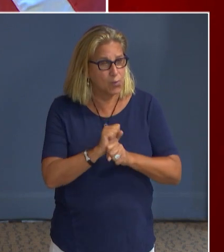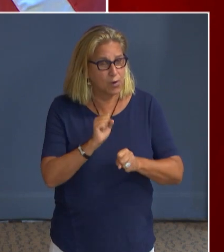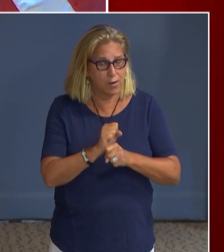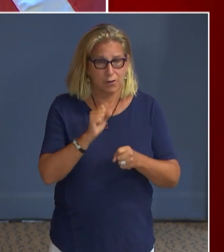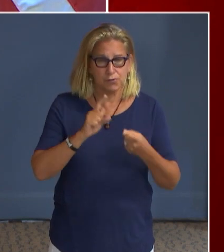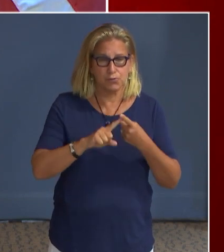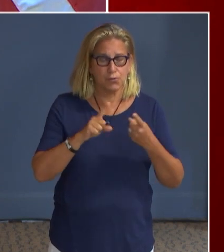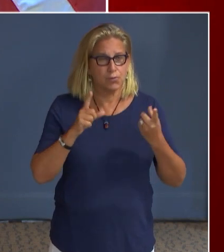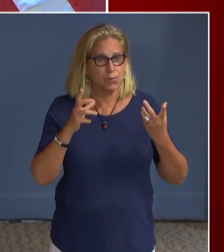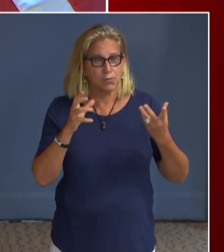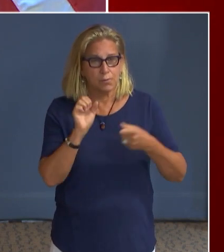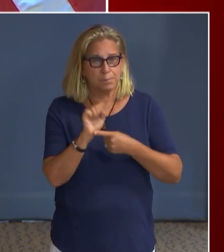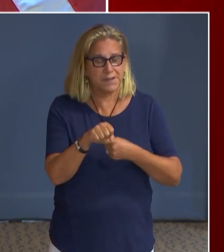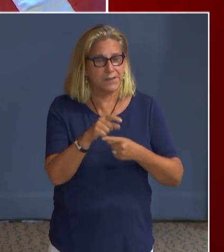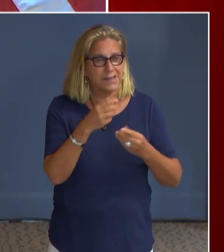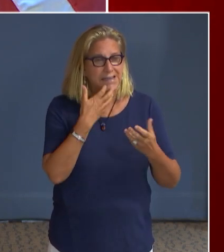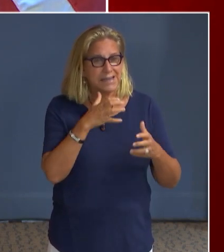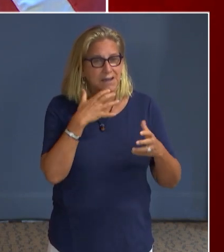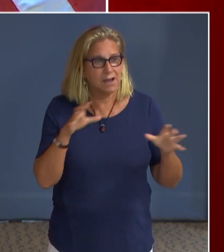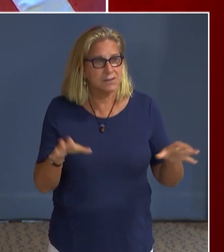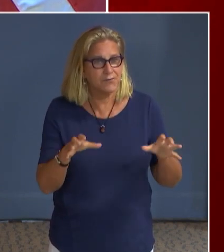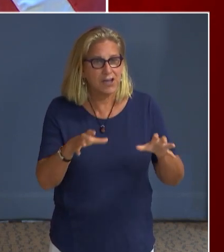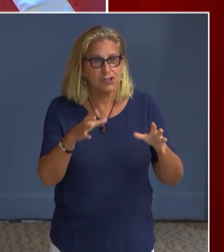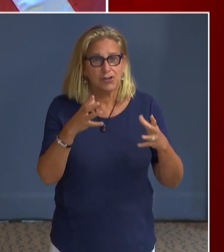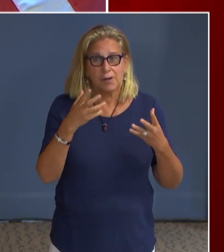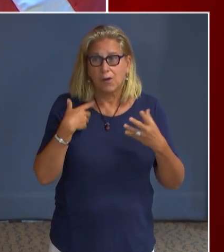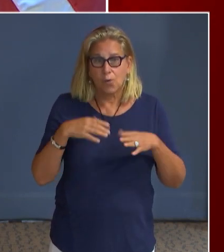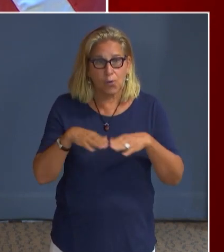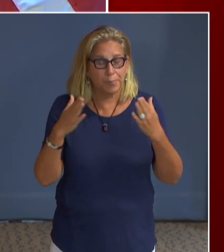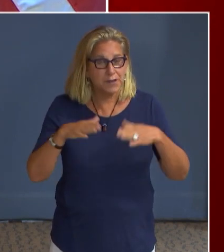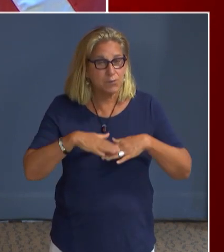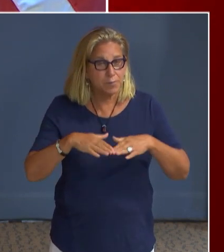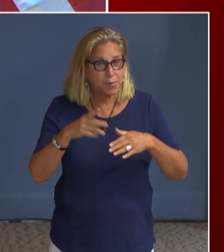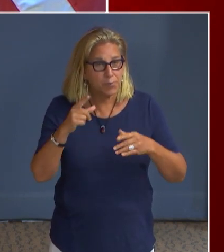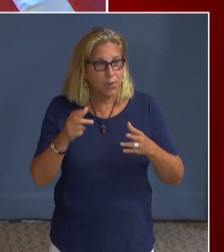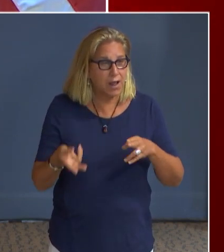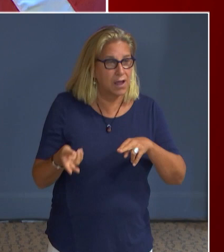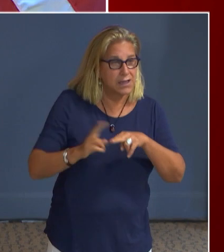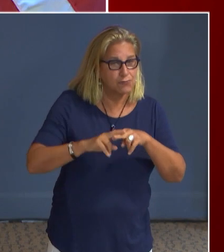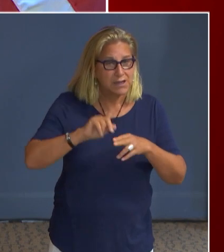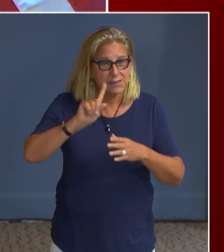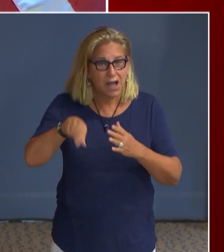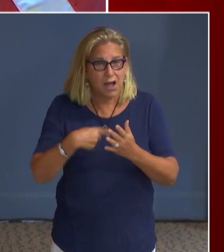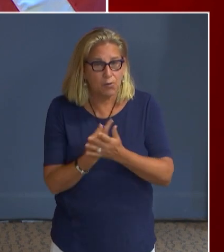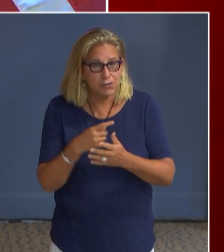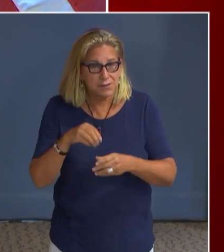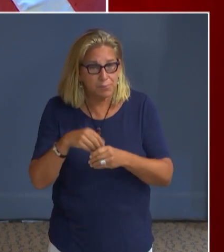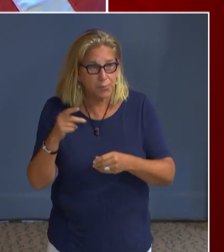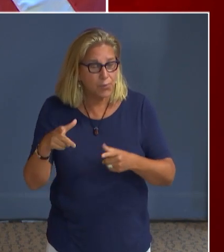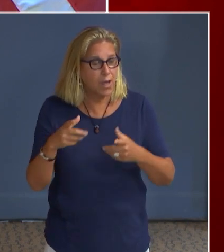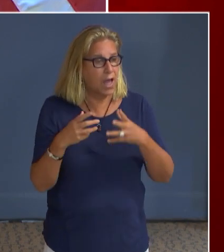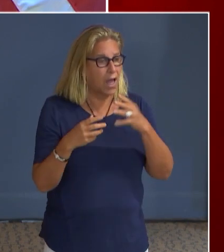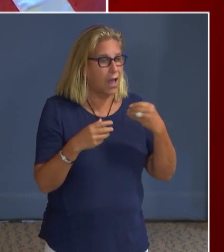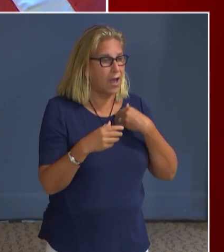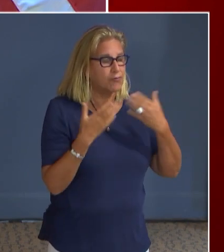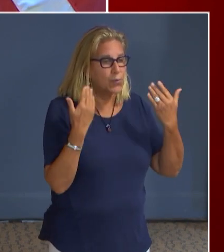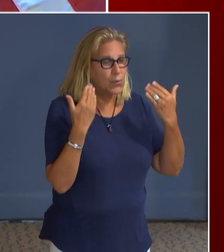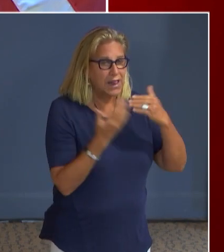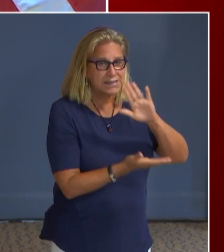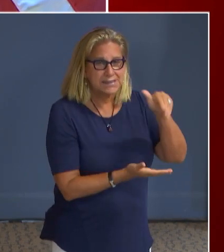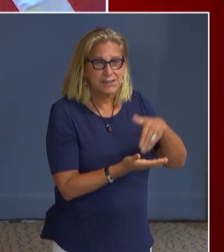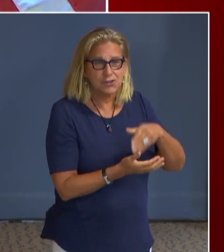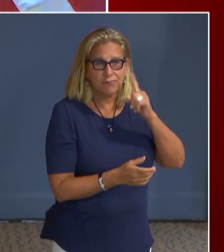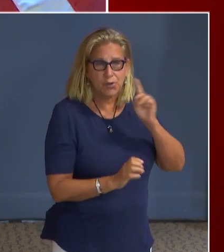opening pools and splash pads and responding to emergencies and making sure that the government